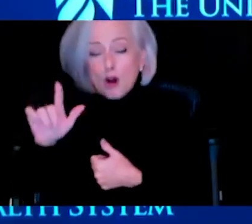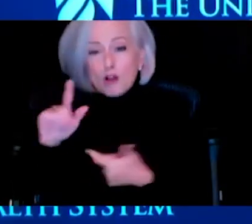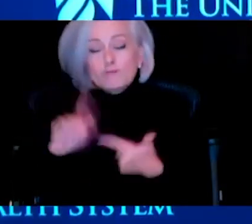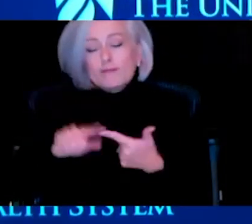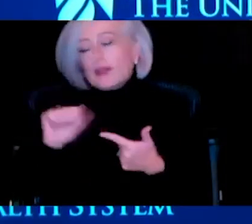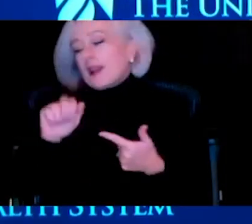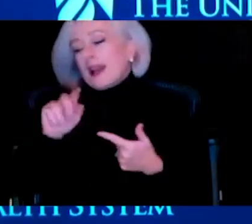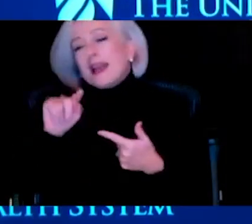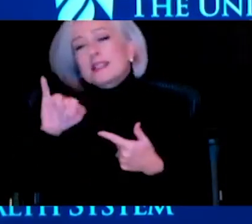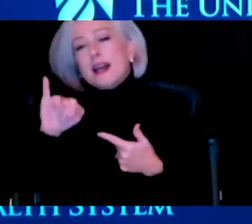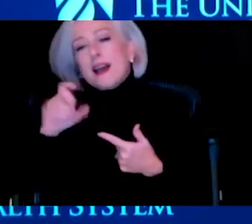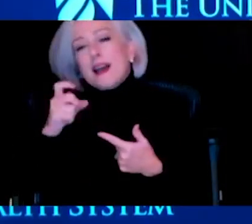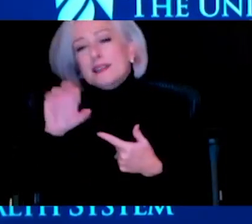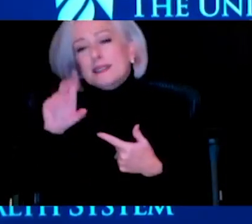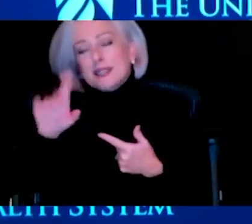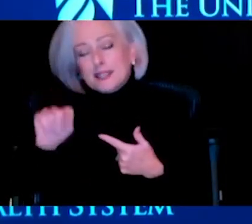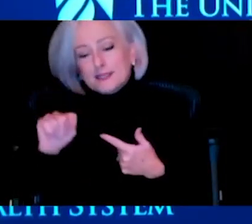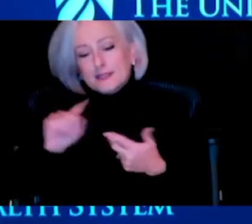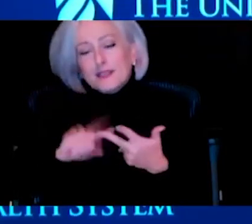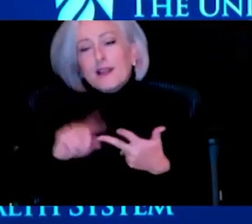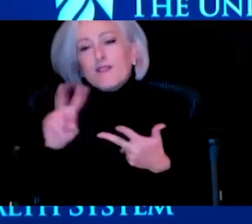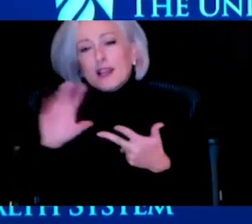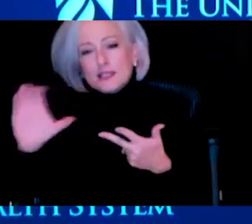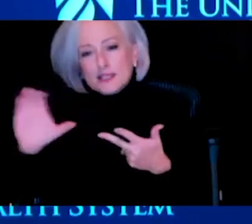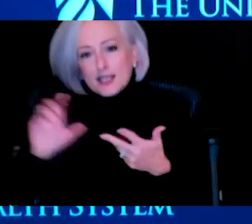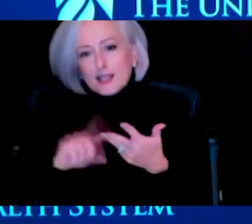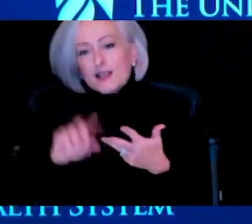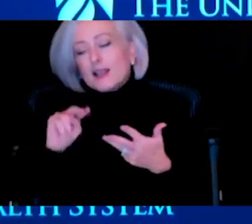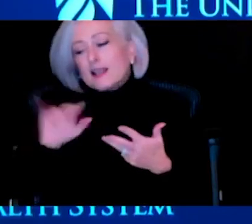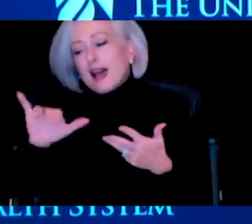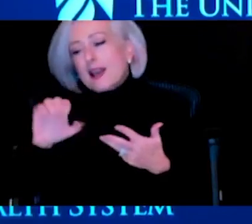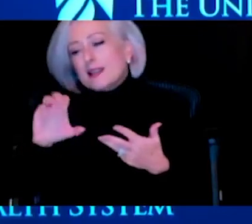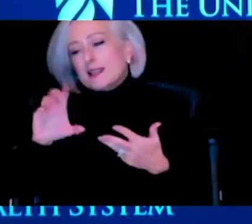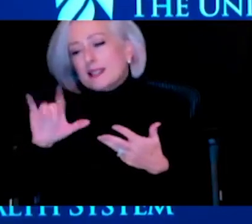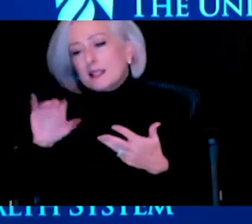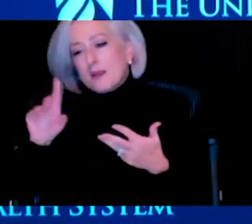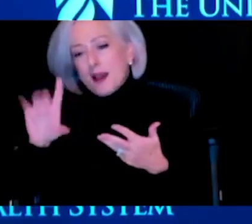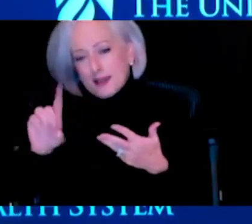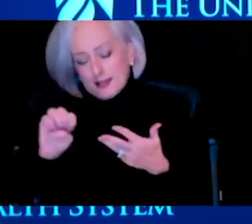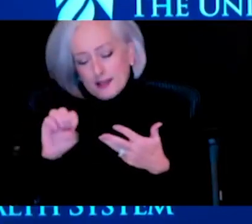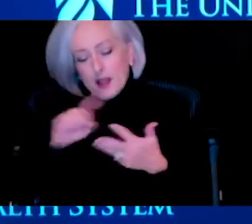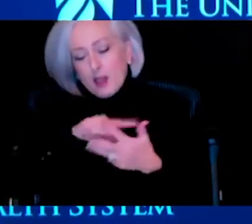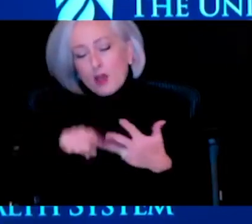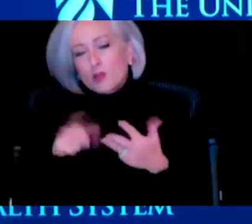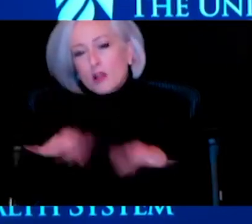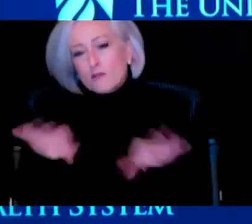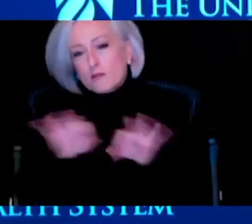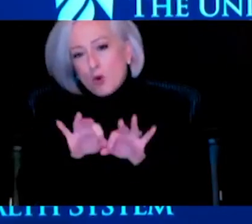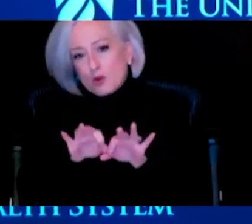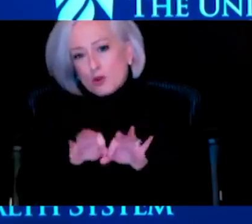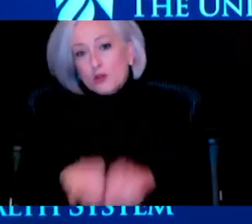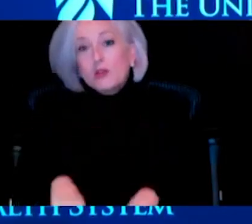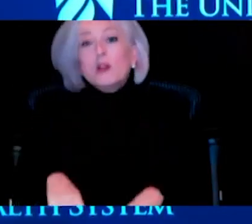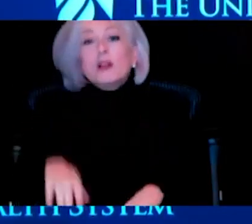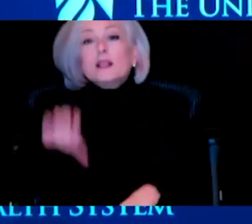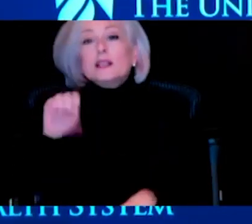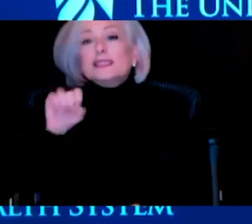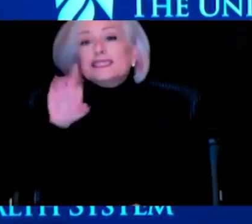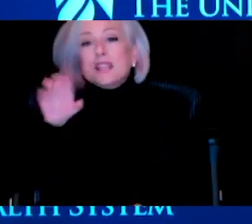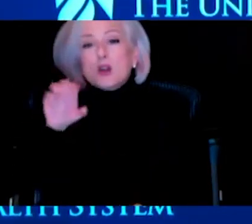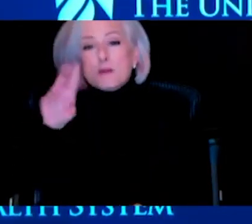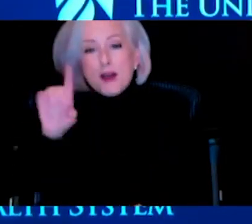antioxidants, vitamin C, niacinamide. Those are the big ones that you want to be looking for. Okay. In moisturizers, it's ceramides and hyaluronic